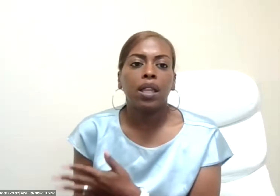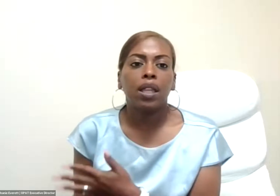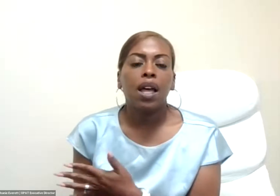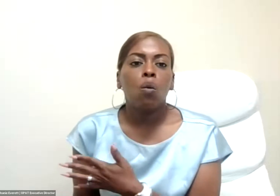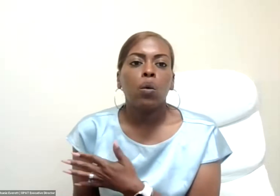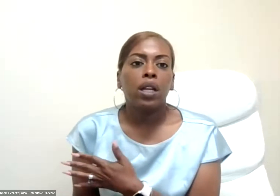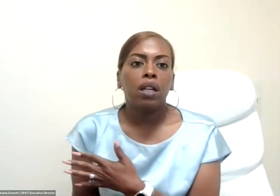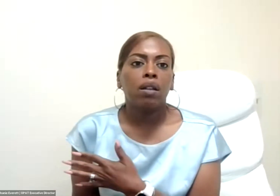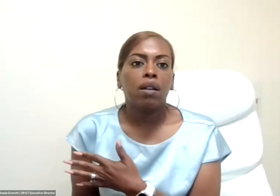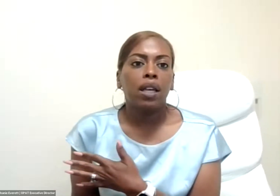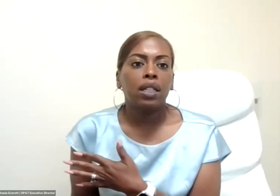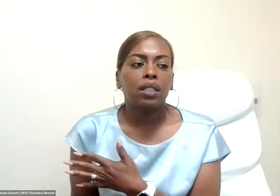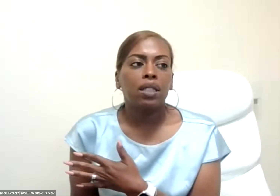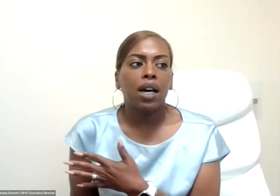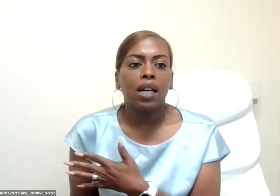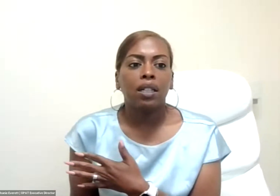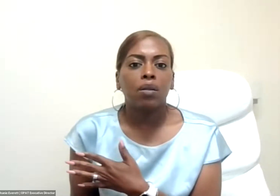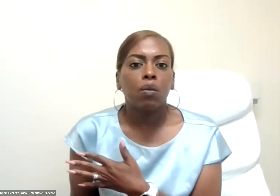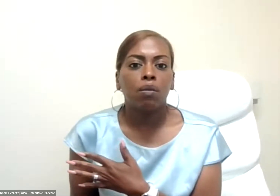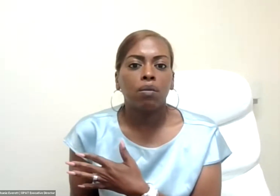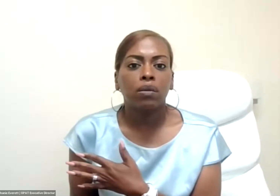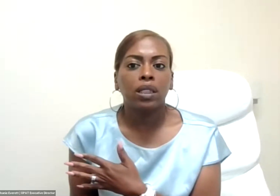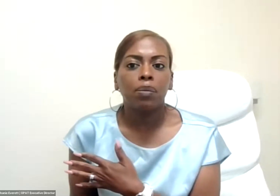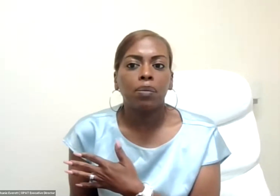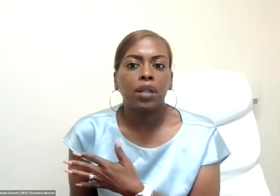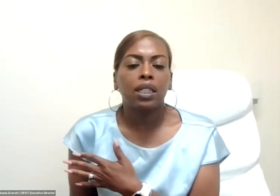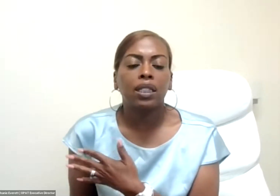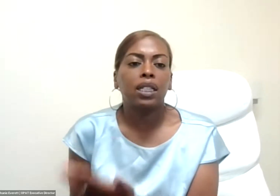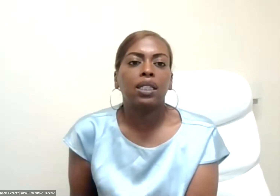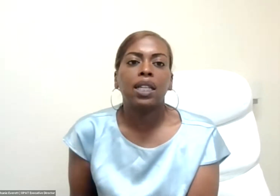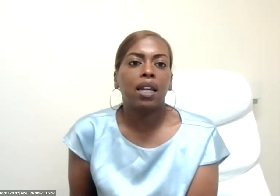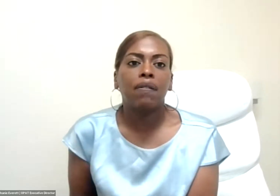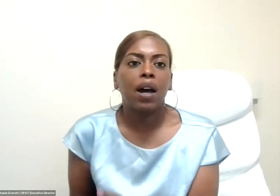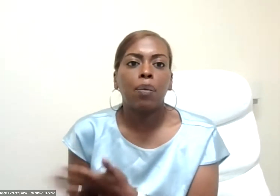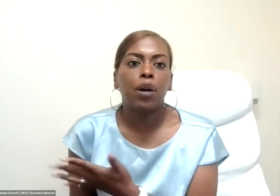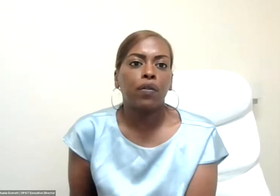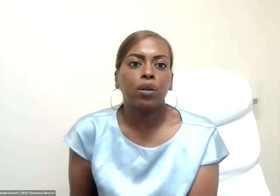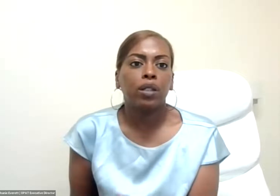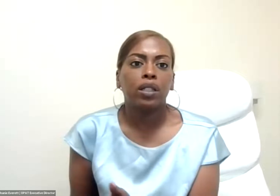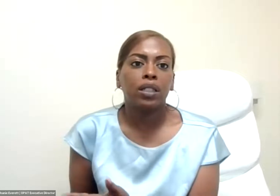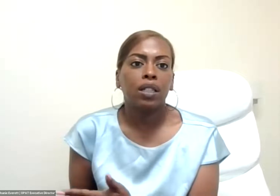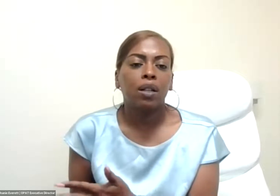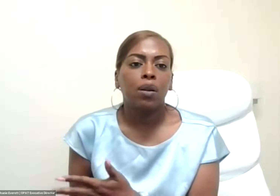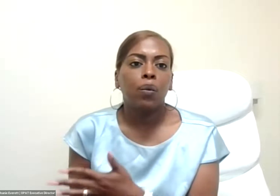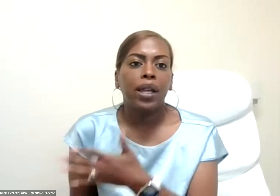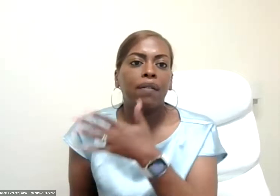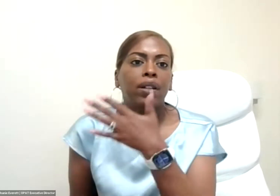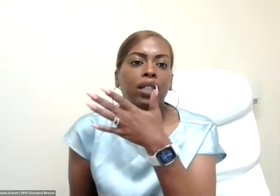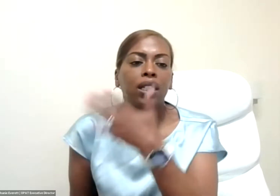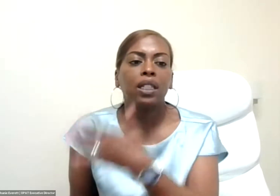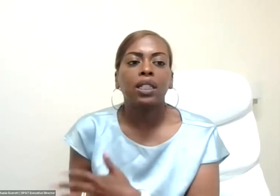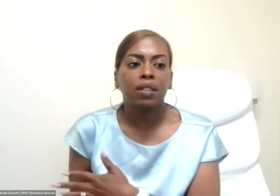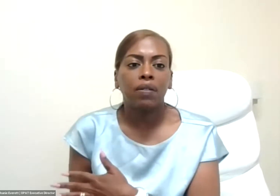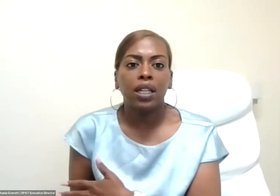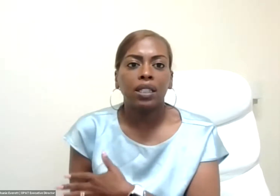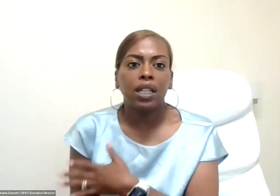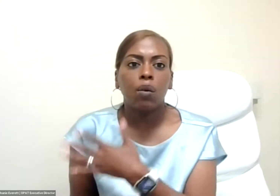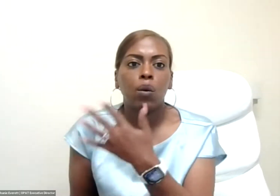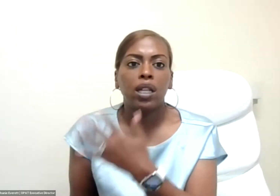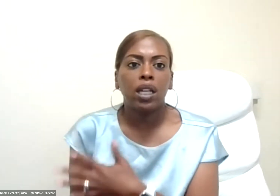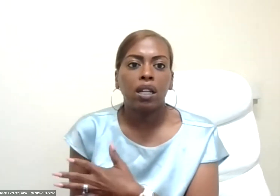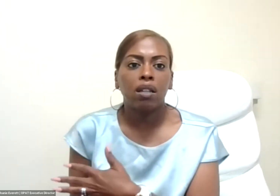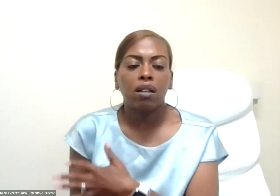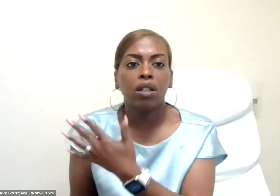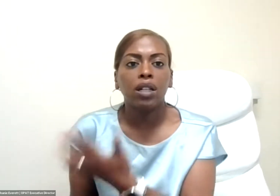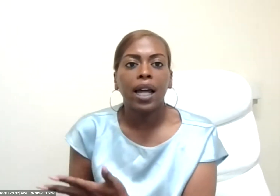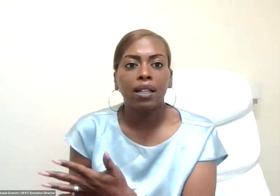can deal with. It's not something that's inside of our purview. There's a list of things that